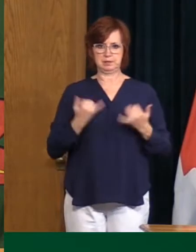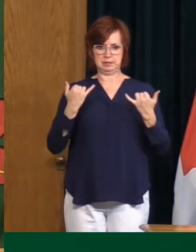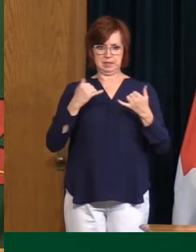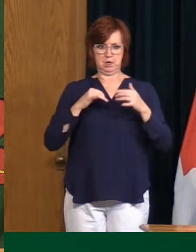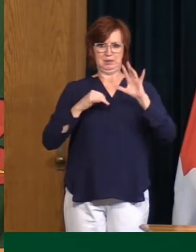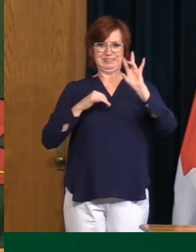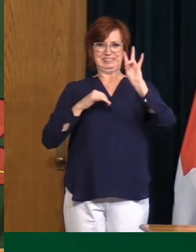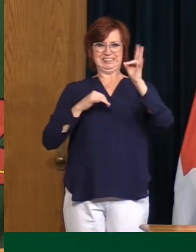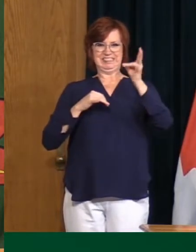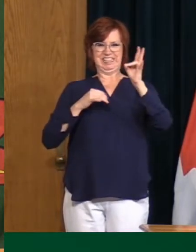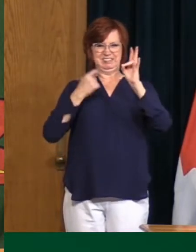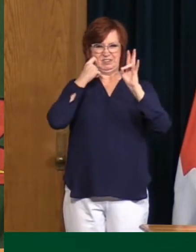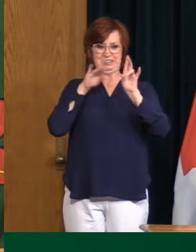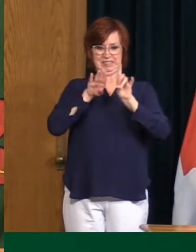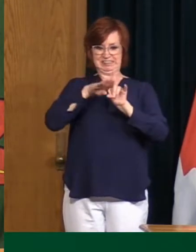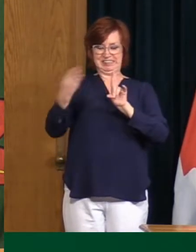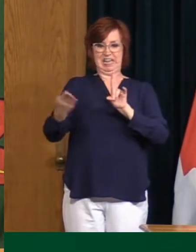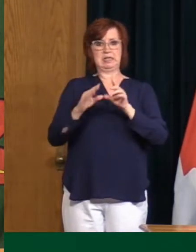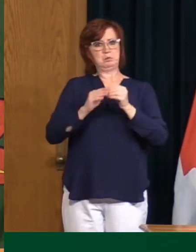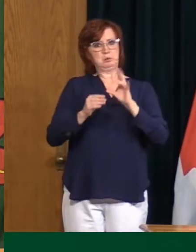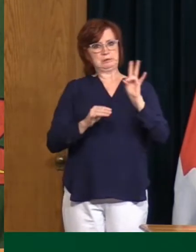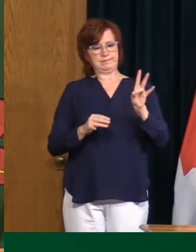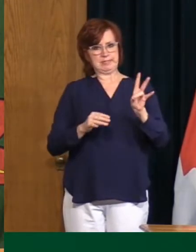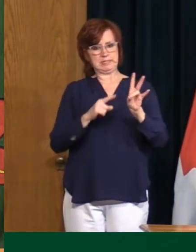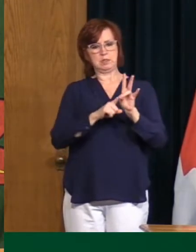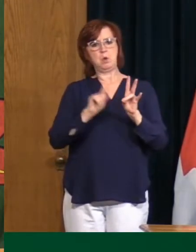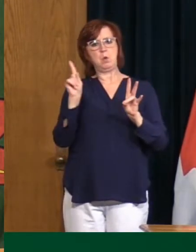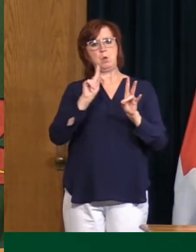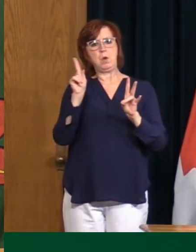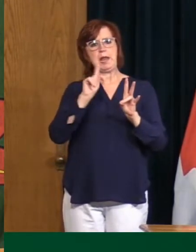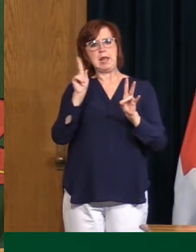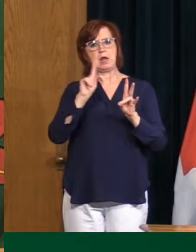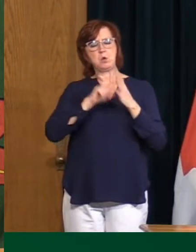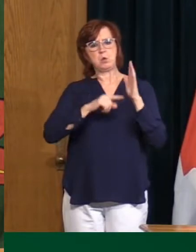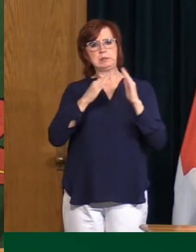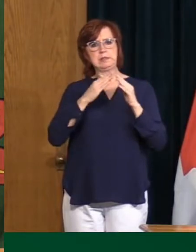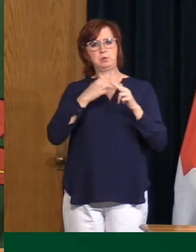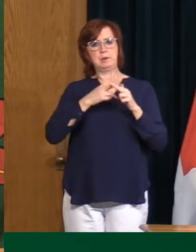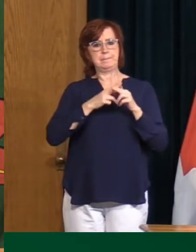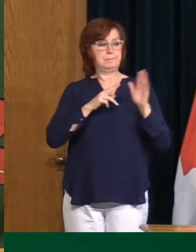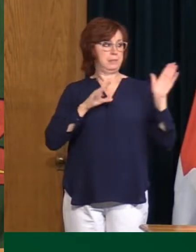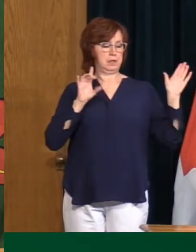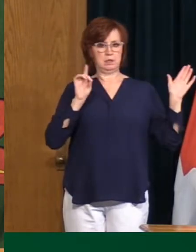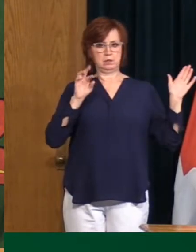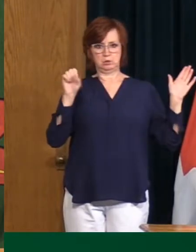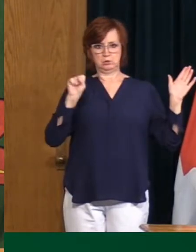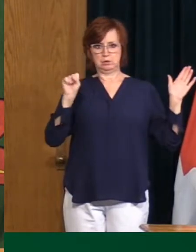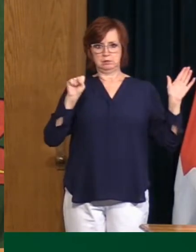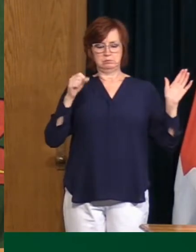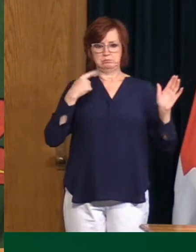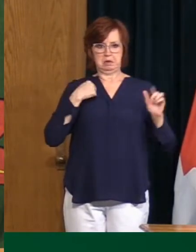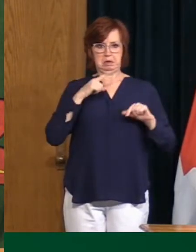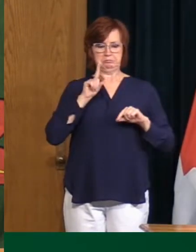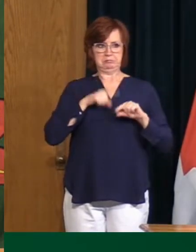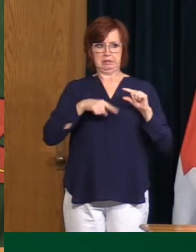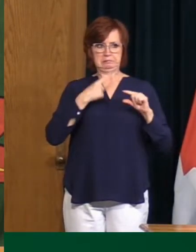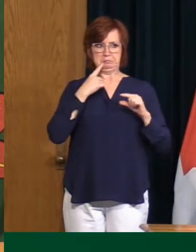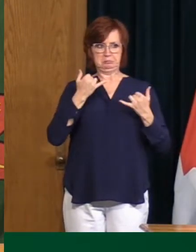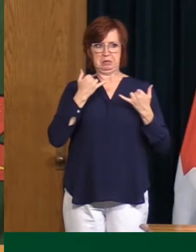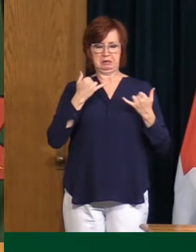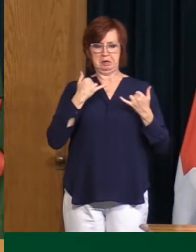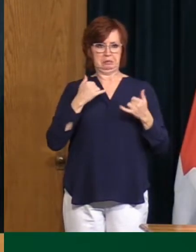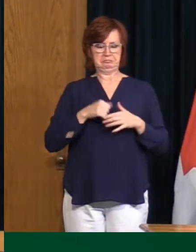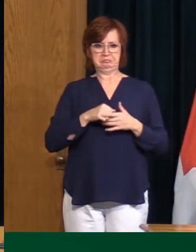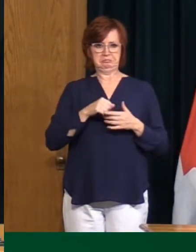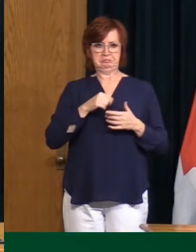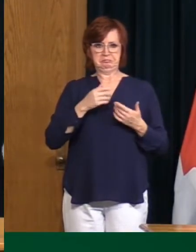where specifically did that person come from? What town in the north? So I'm not able to share those details at this time,